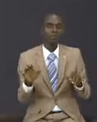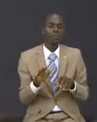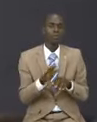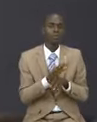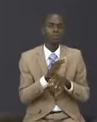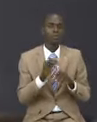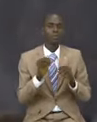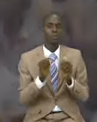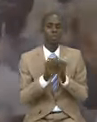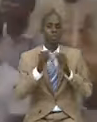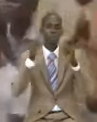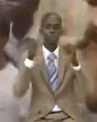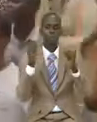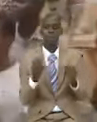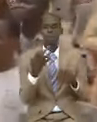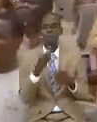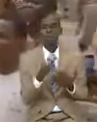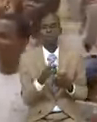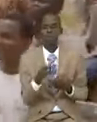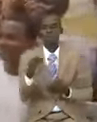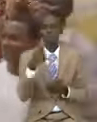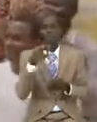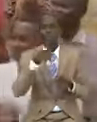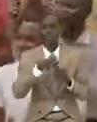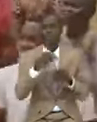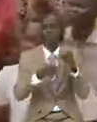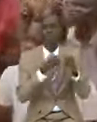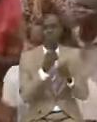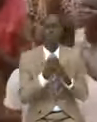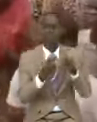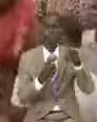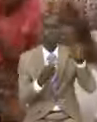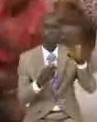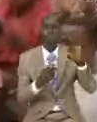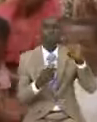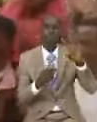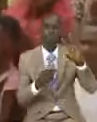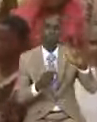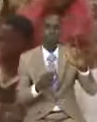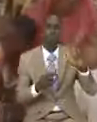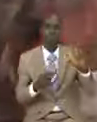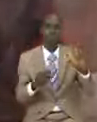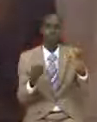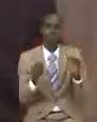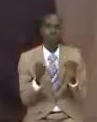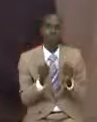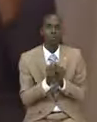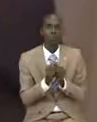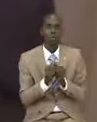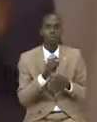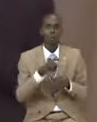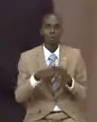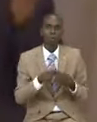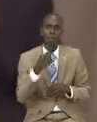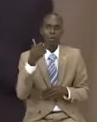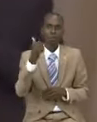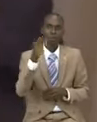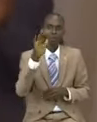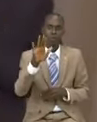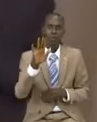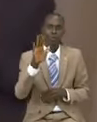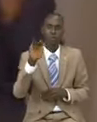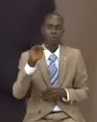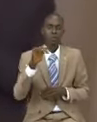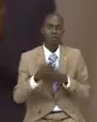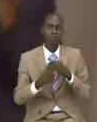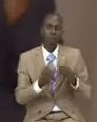military expedition in 1973 with about 15 soldiers in